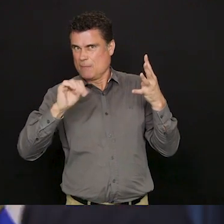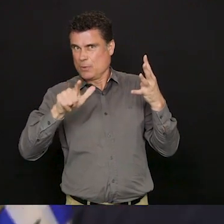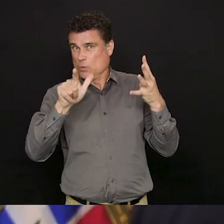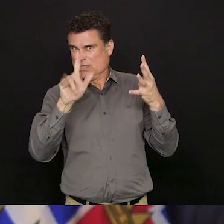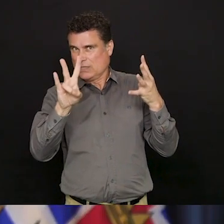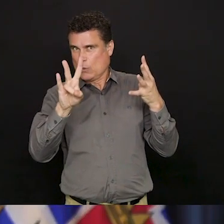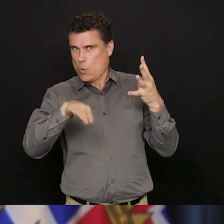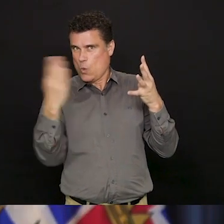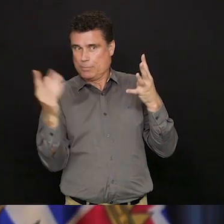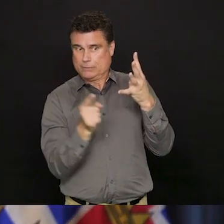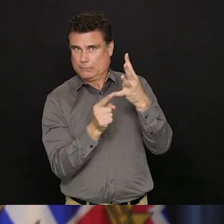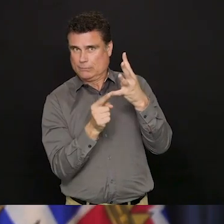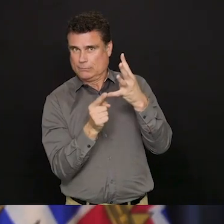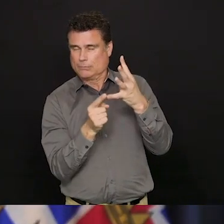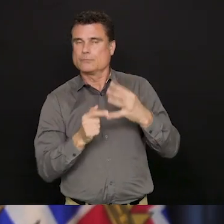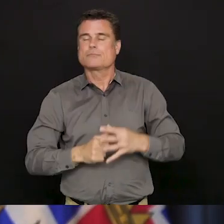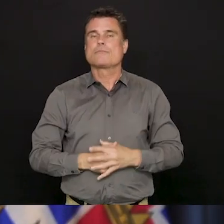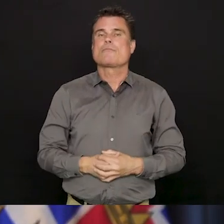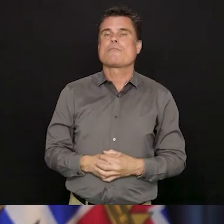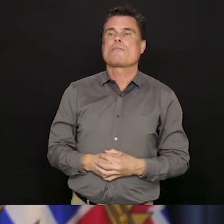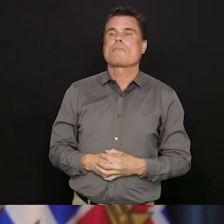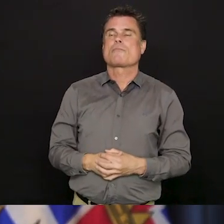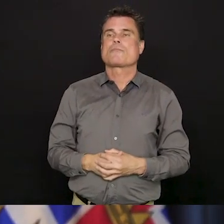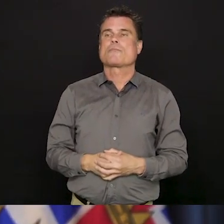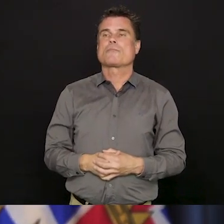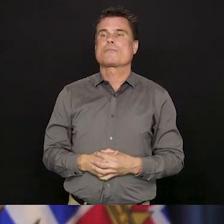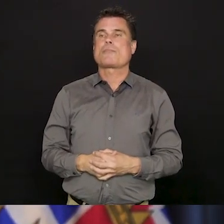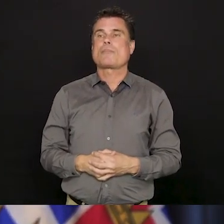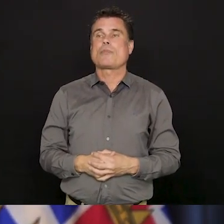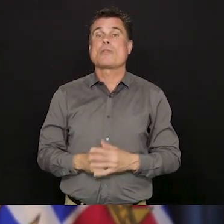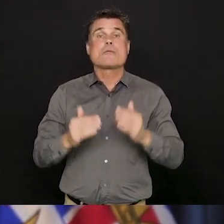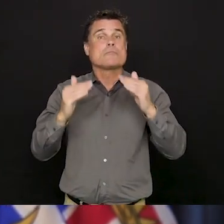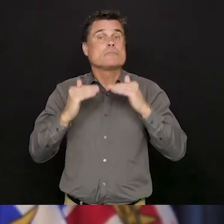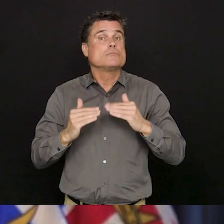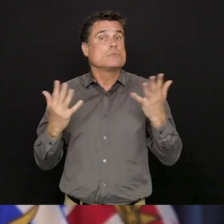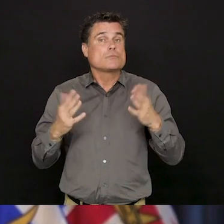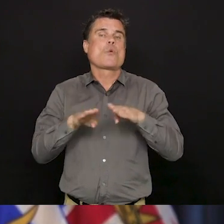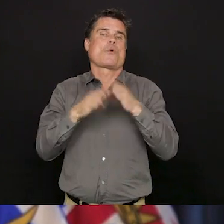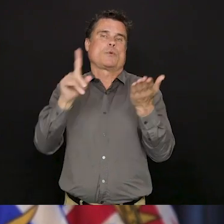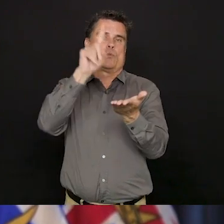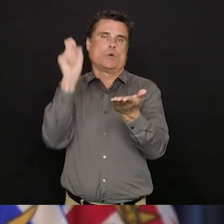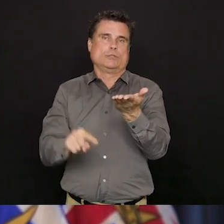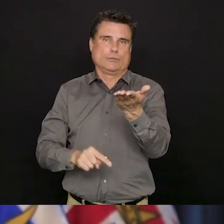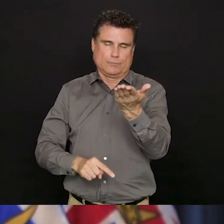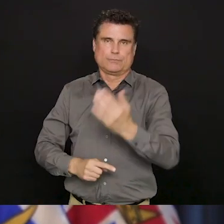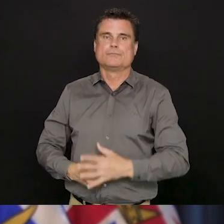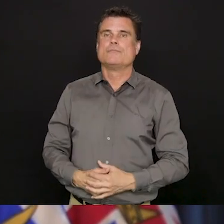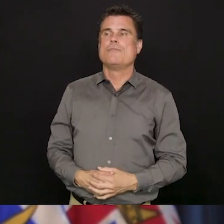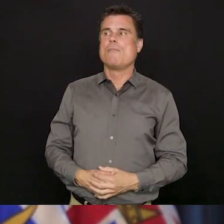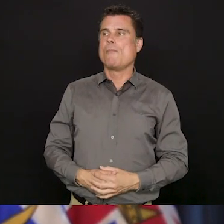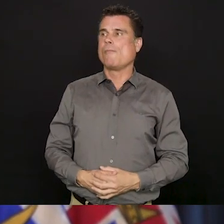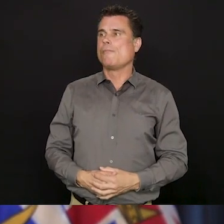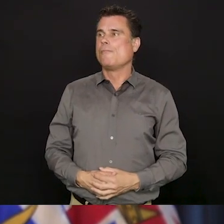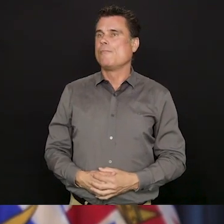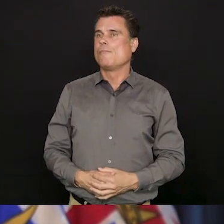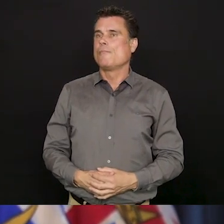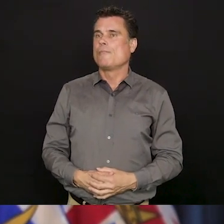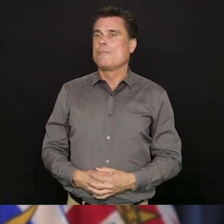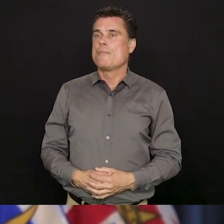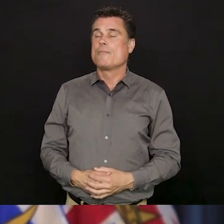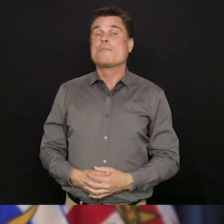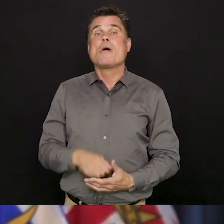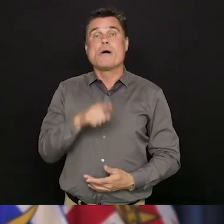you. As a reminder to everybody on the phone, please press star 1 to enter the queue. Please also unmute your phones. You are not audible until we call your